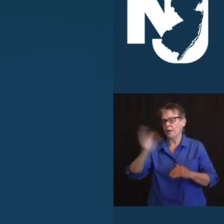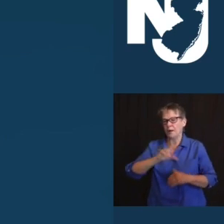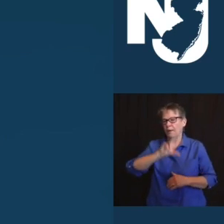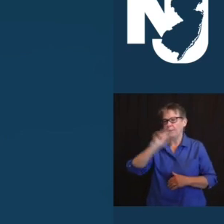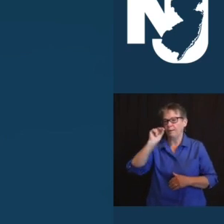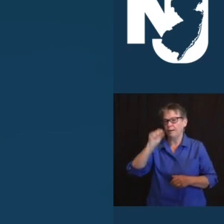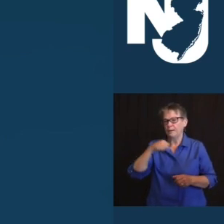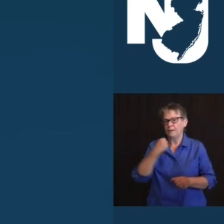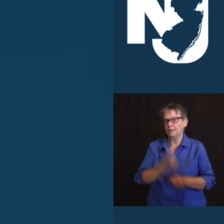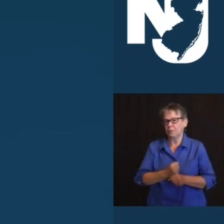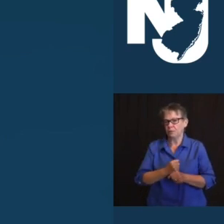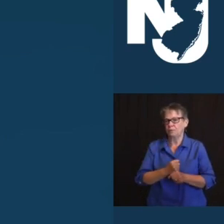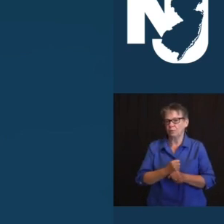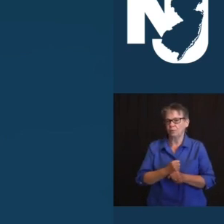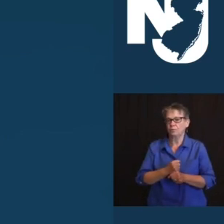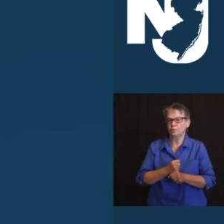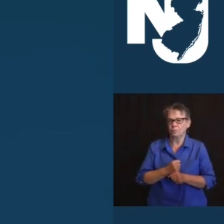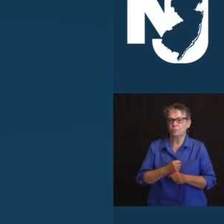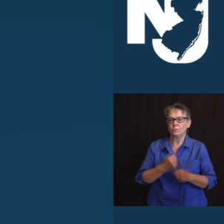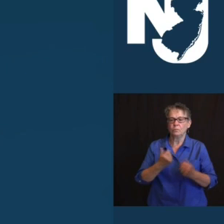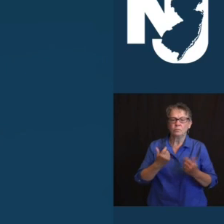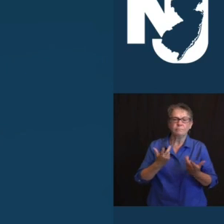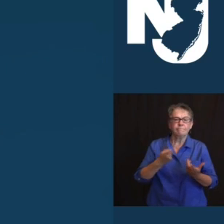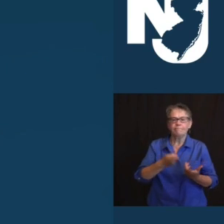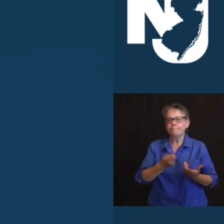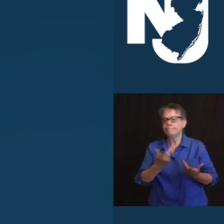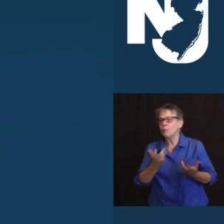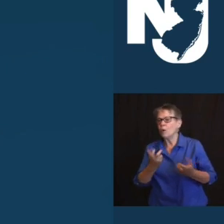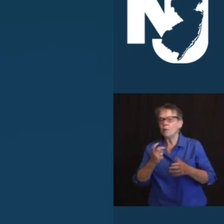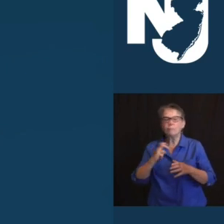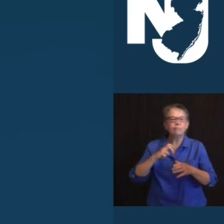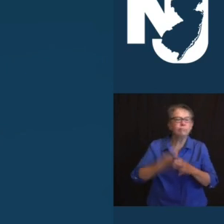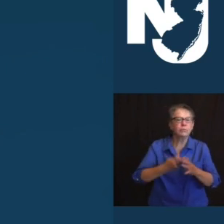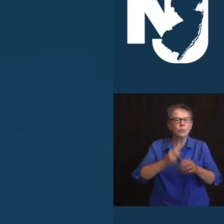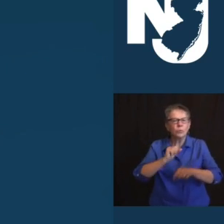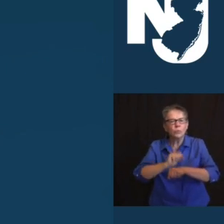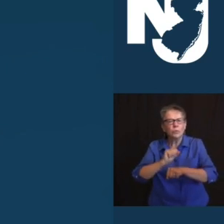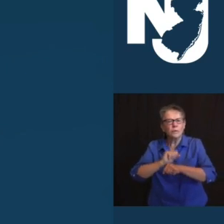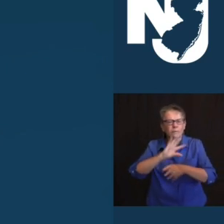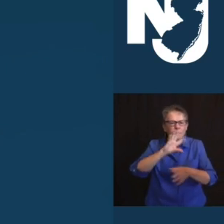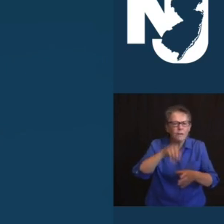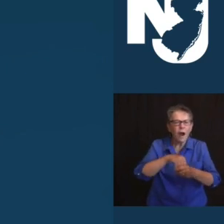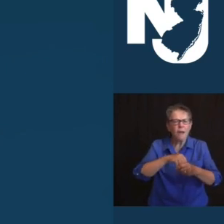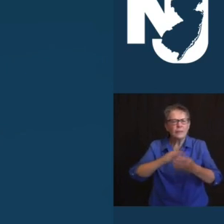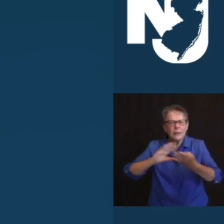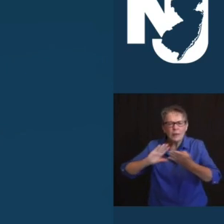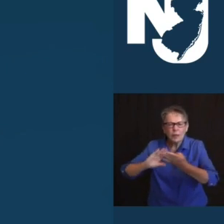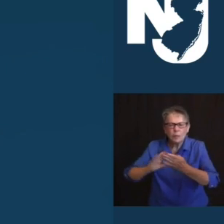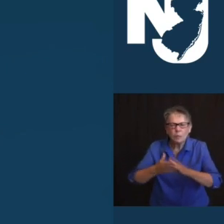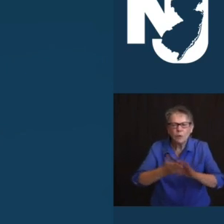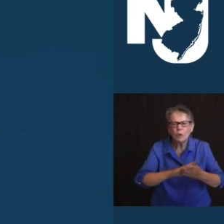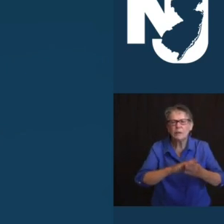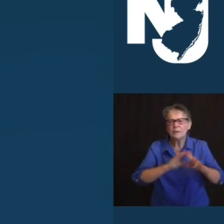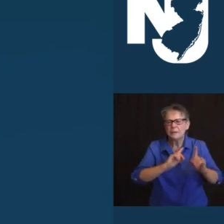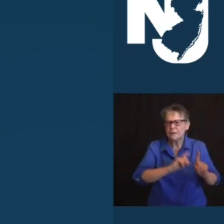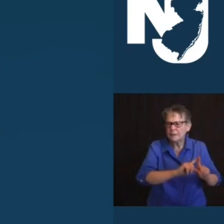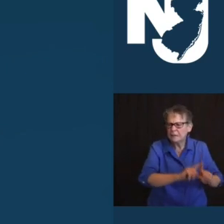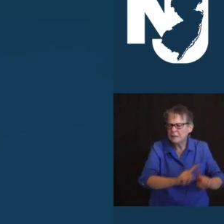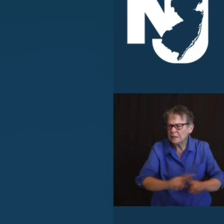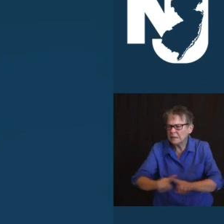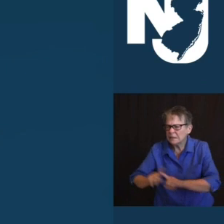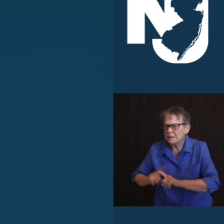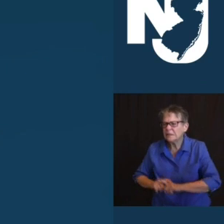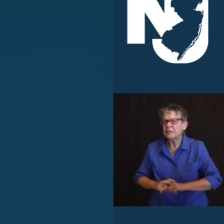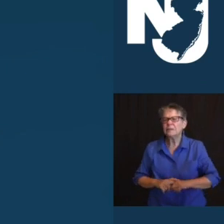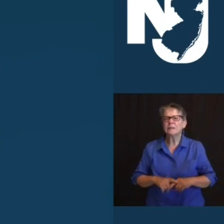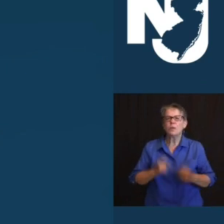service was Joe's calling. Throughout a long career, get this, he served as treasurer for the city of Elizabeth, a